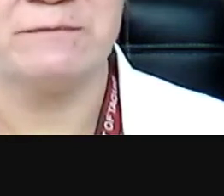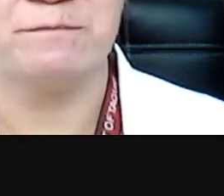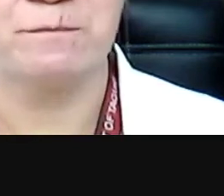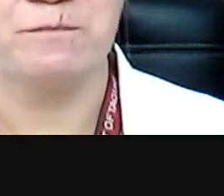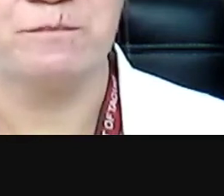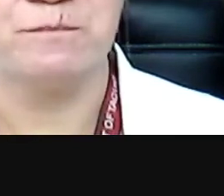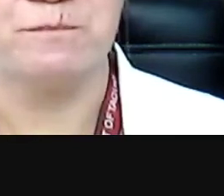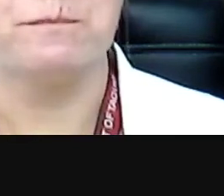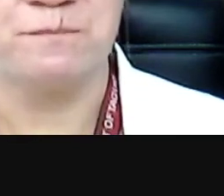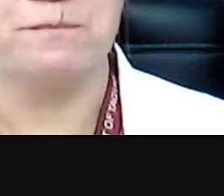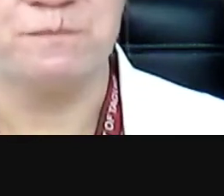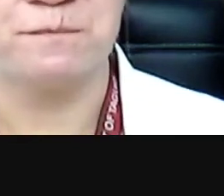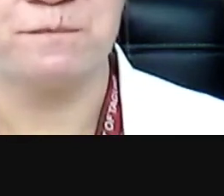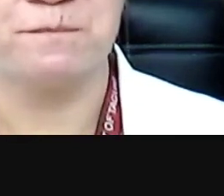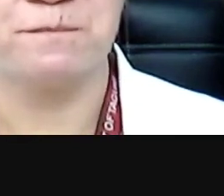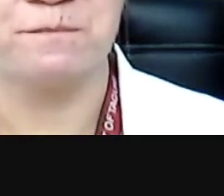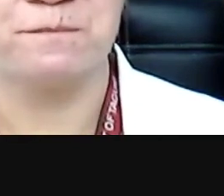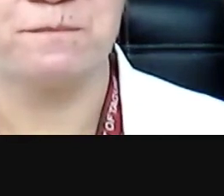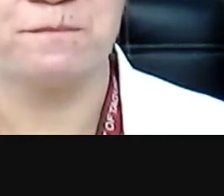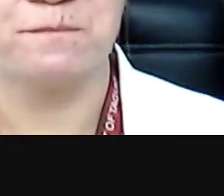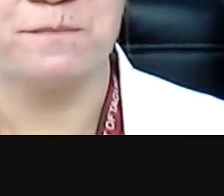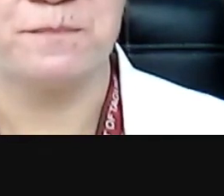very hard, much more so in this